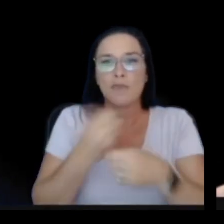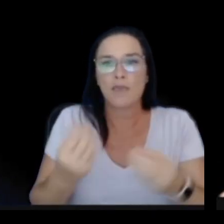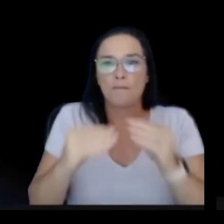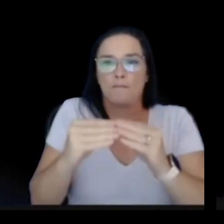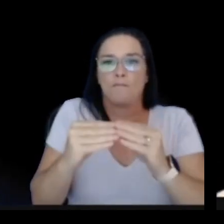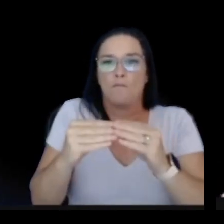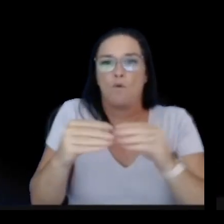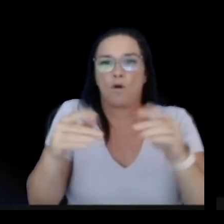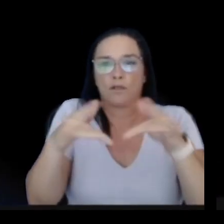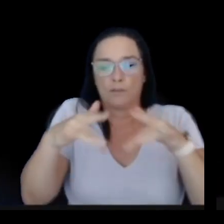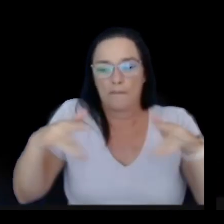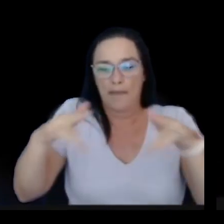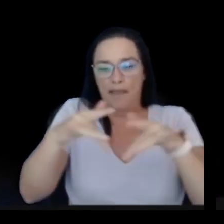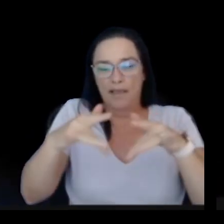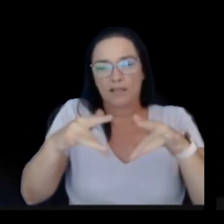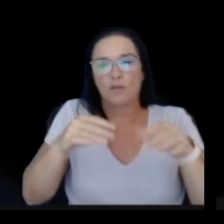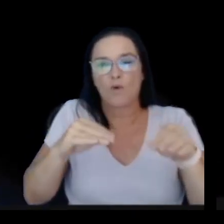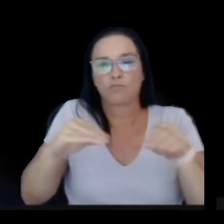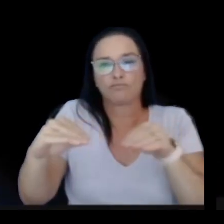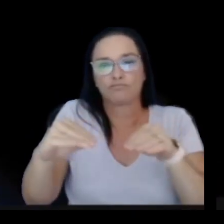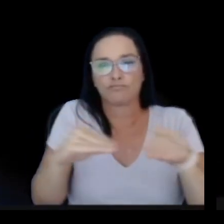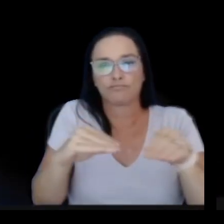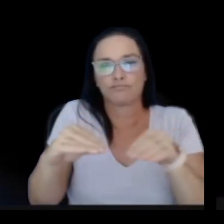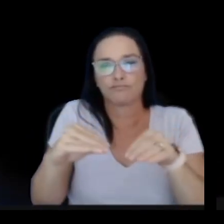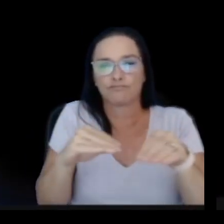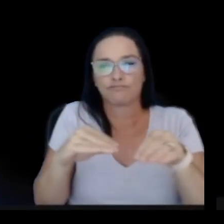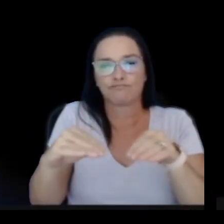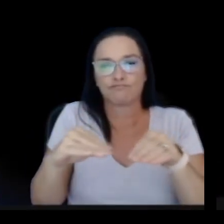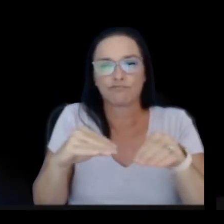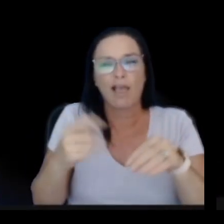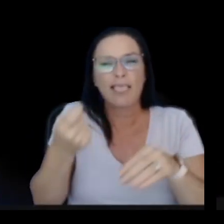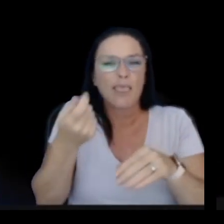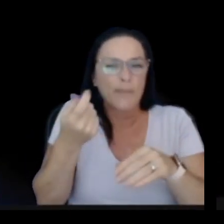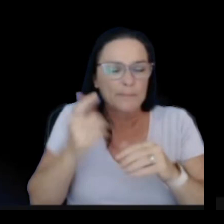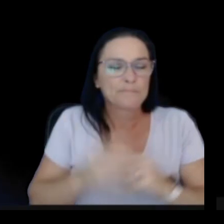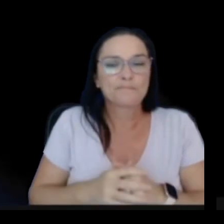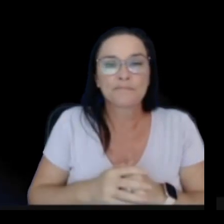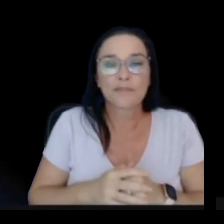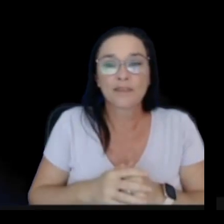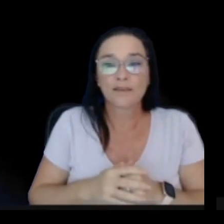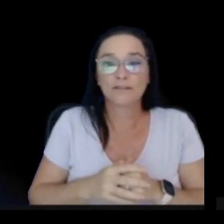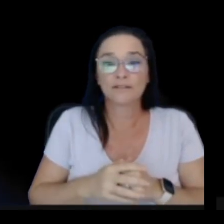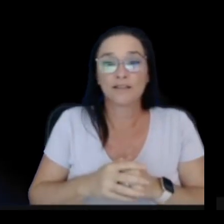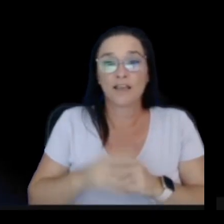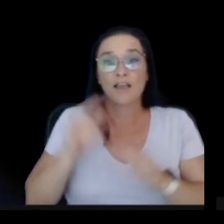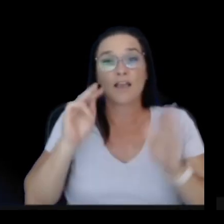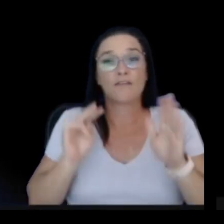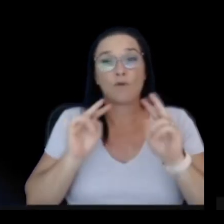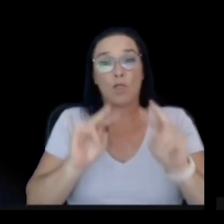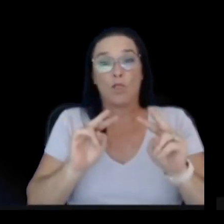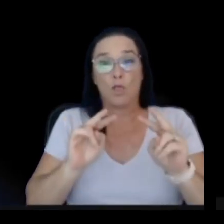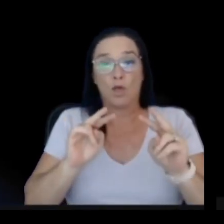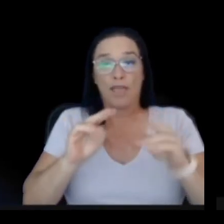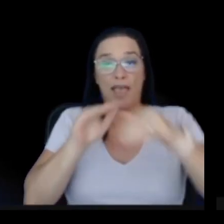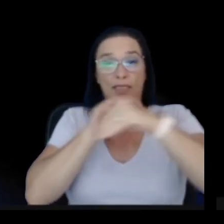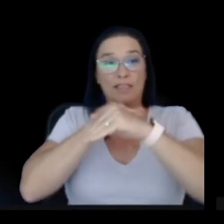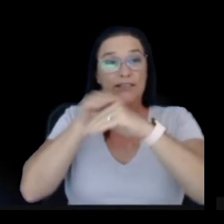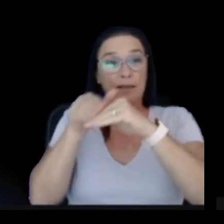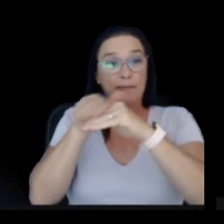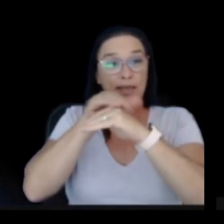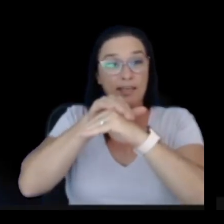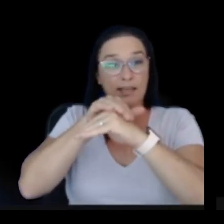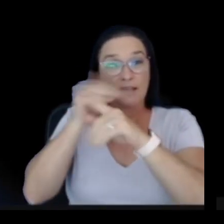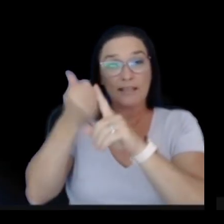to settle and keep adjusting a little bit. And that's what we're basically seeing. Is if we look at the summit itself has been in an